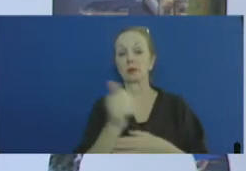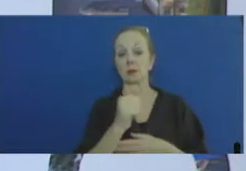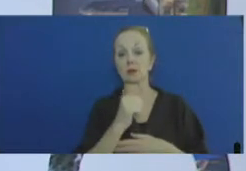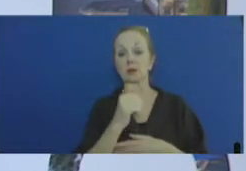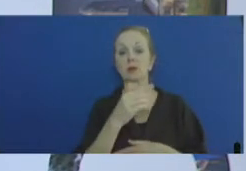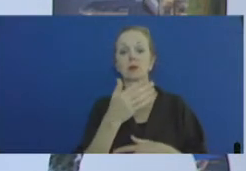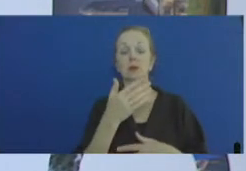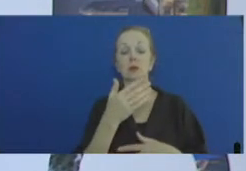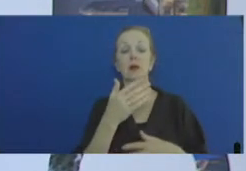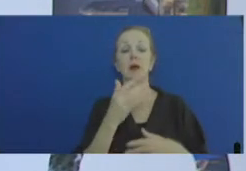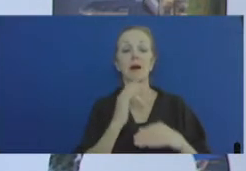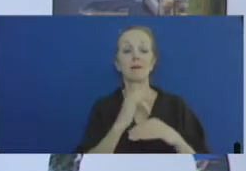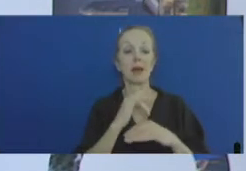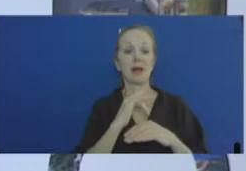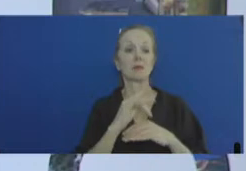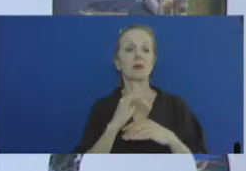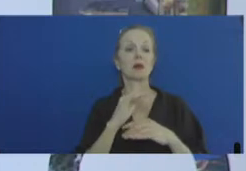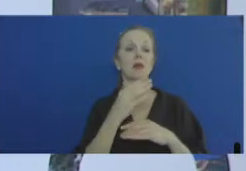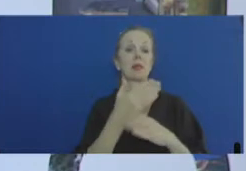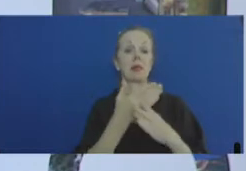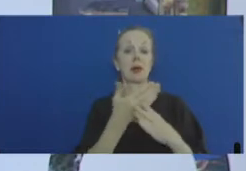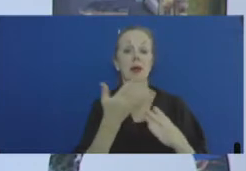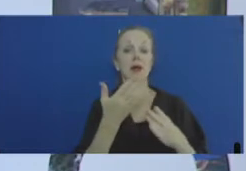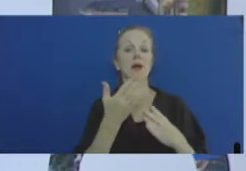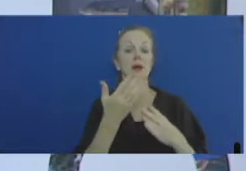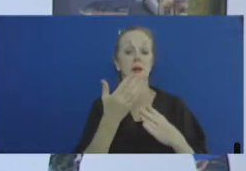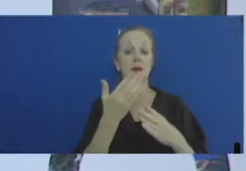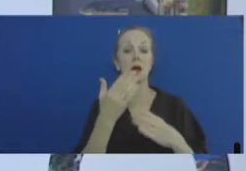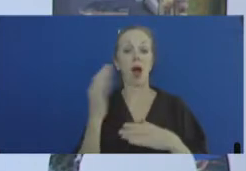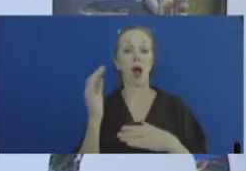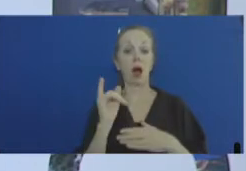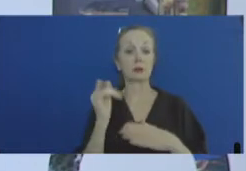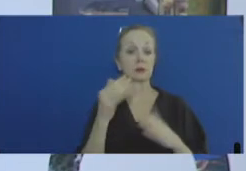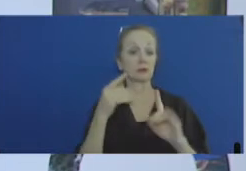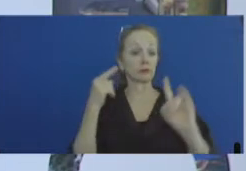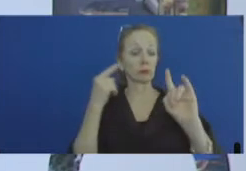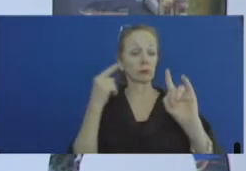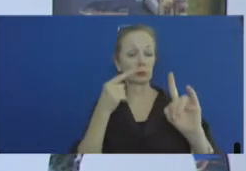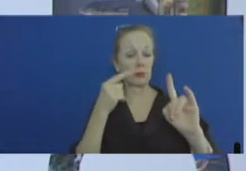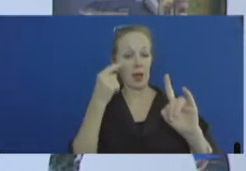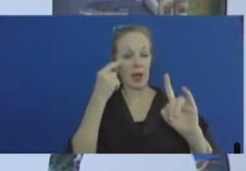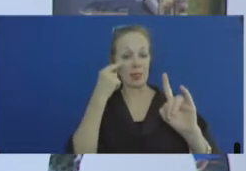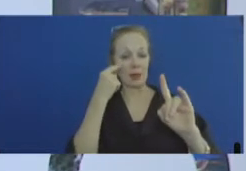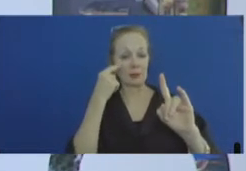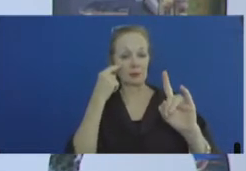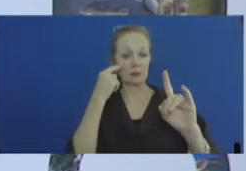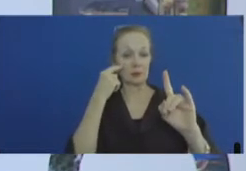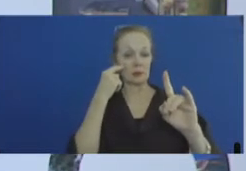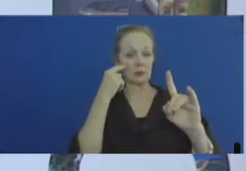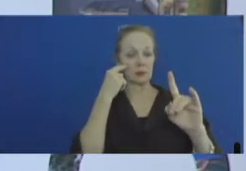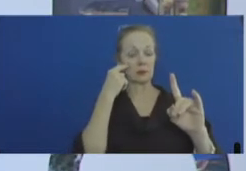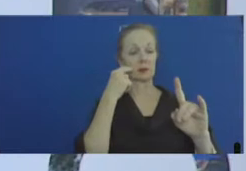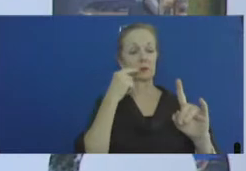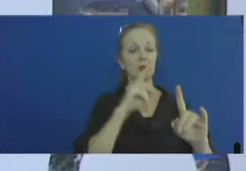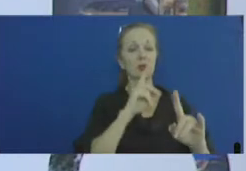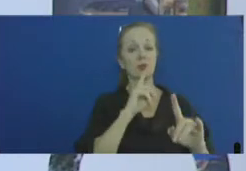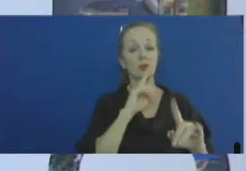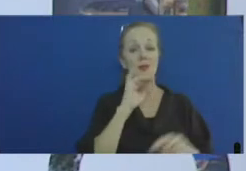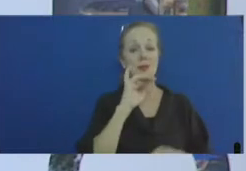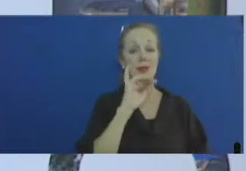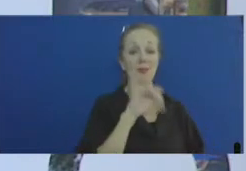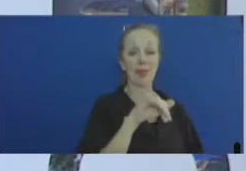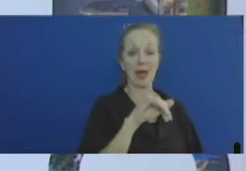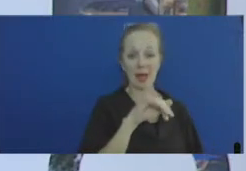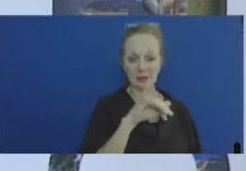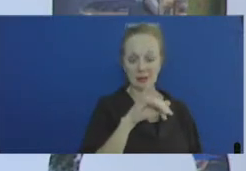available there. I think that also drove things. So I think it's that you have